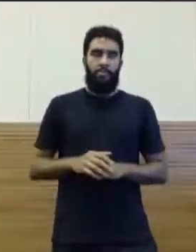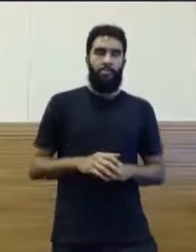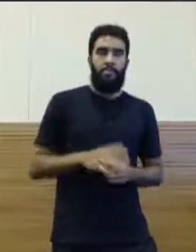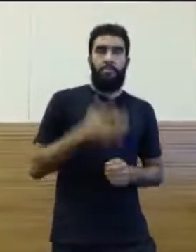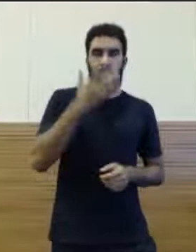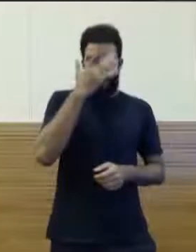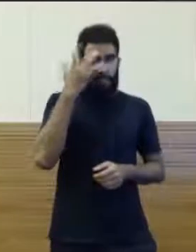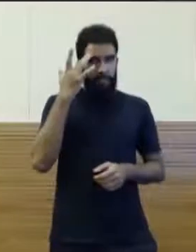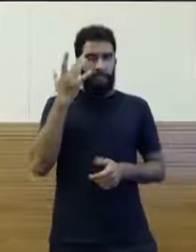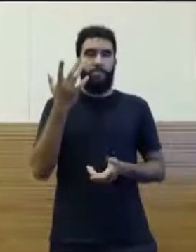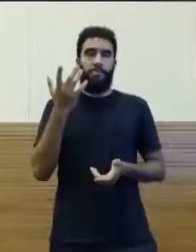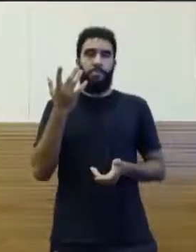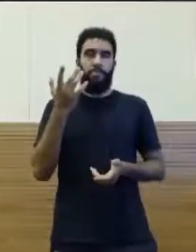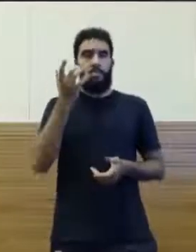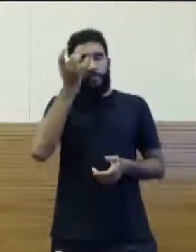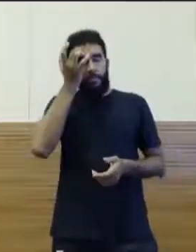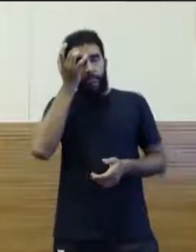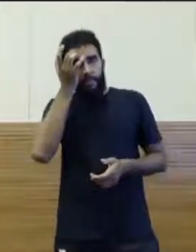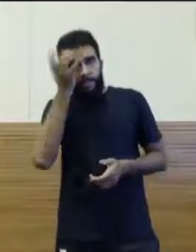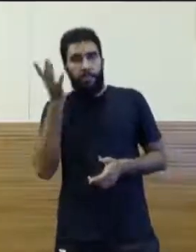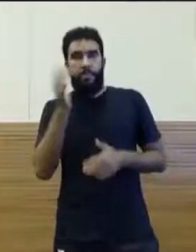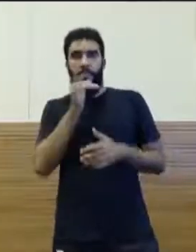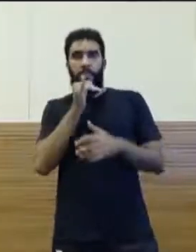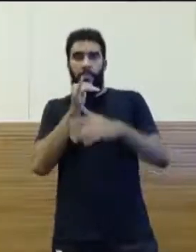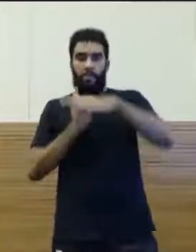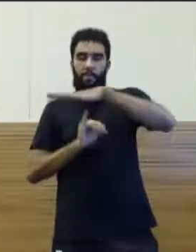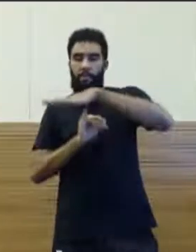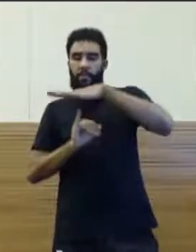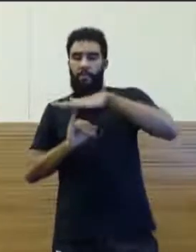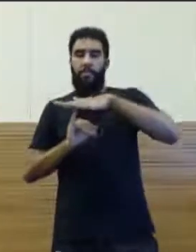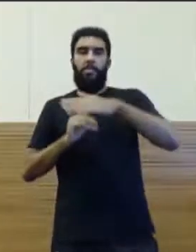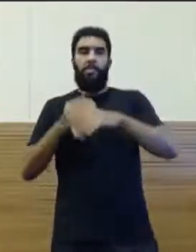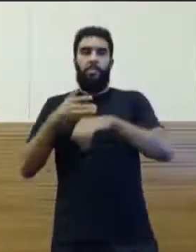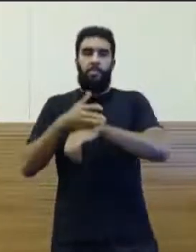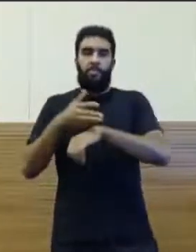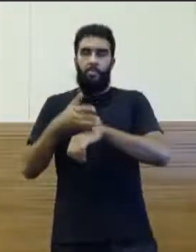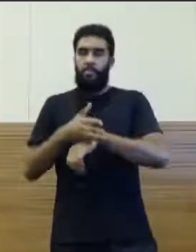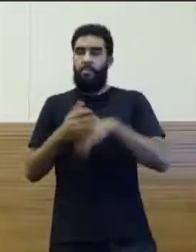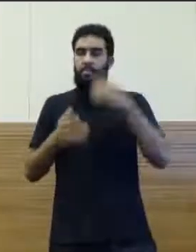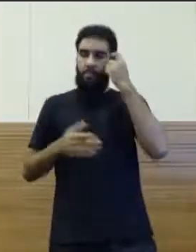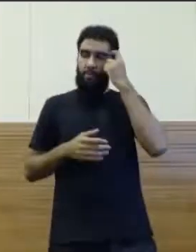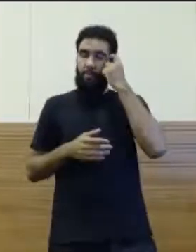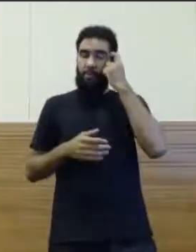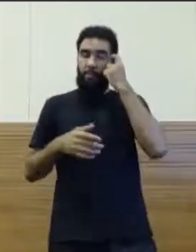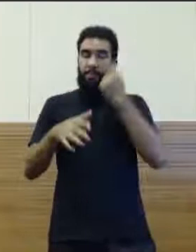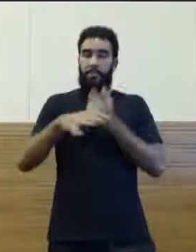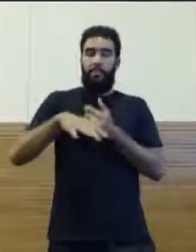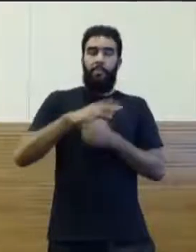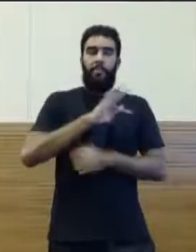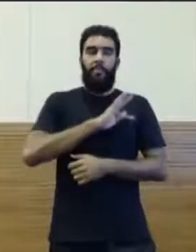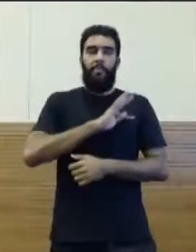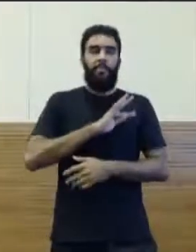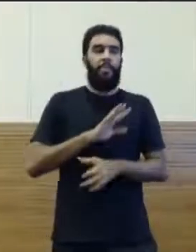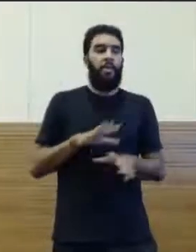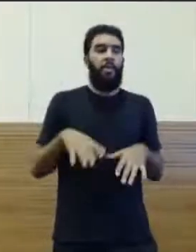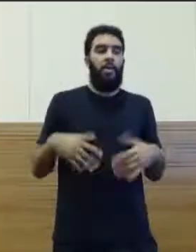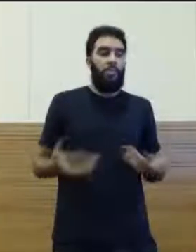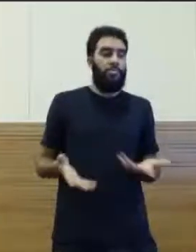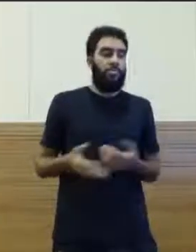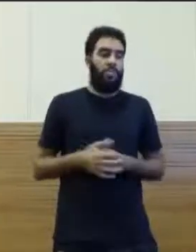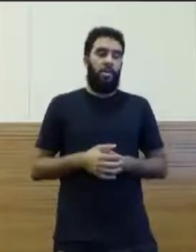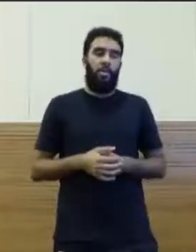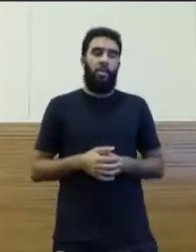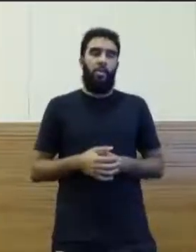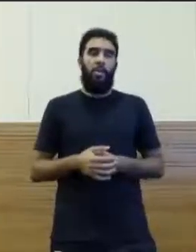team, these peoples that come from all institutions and that had been participating in these